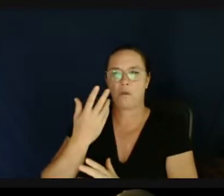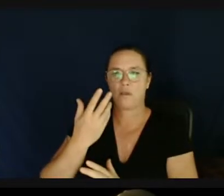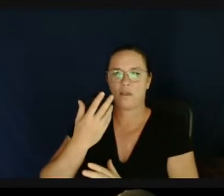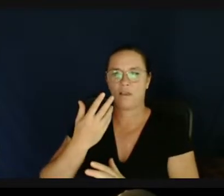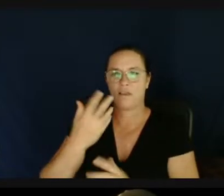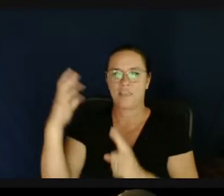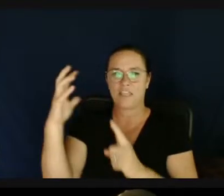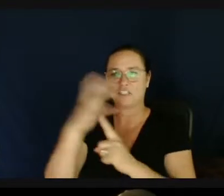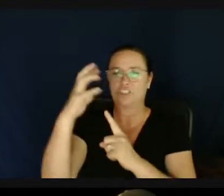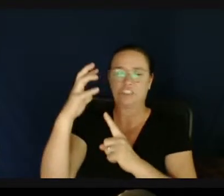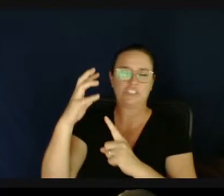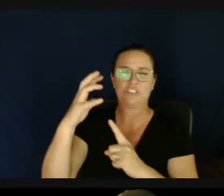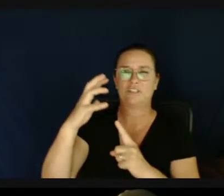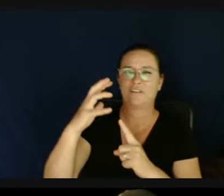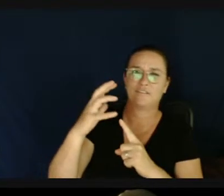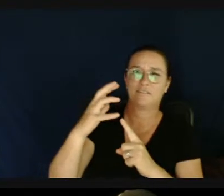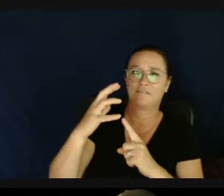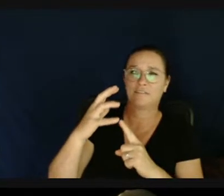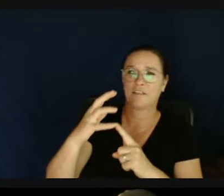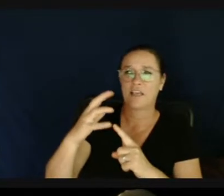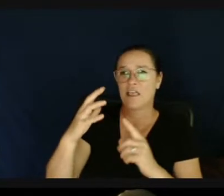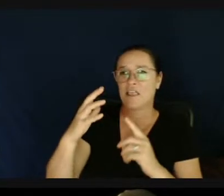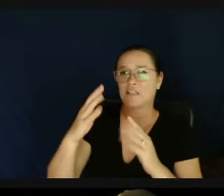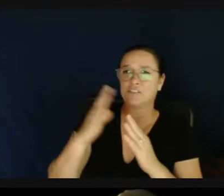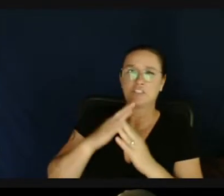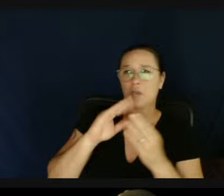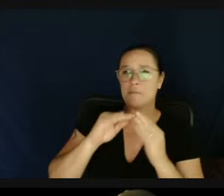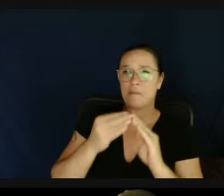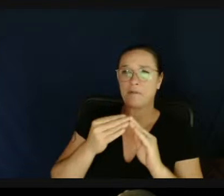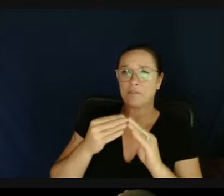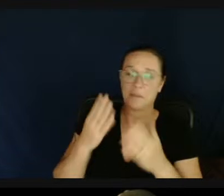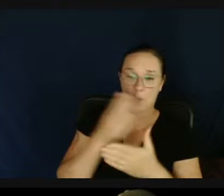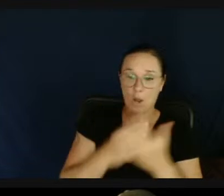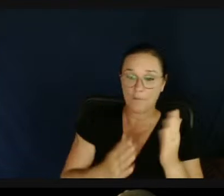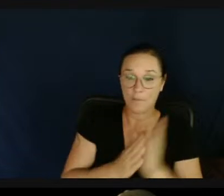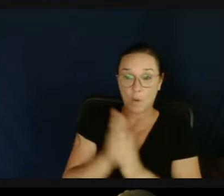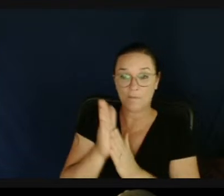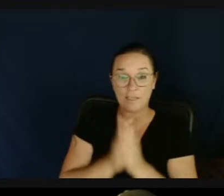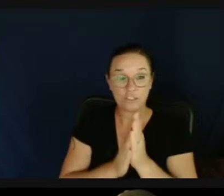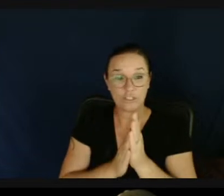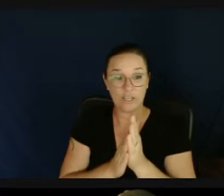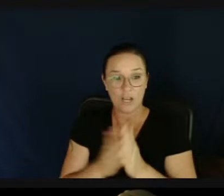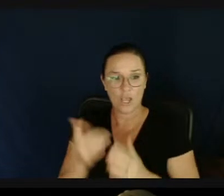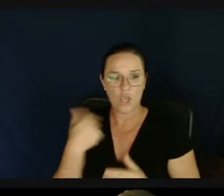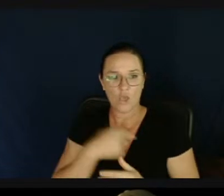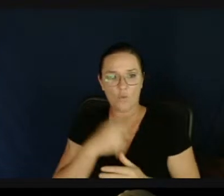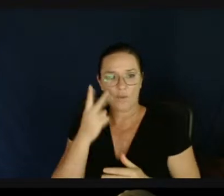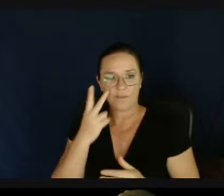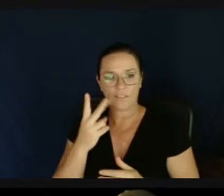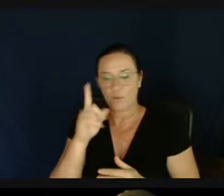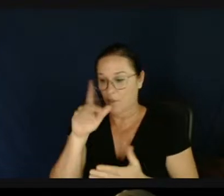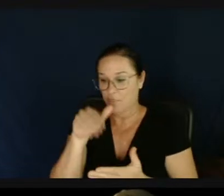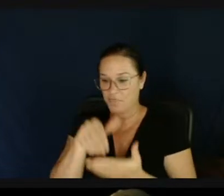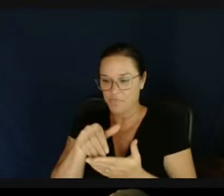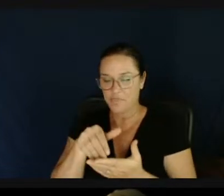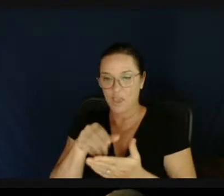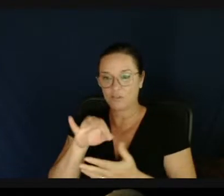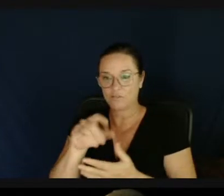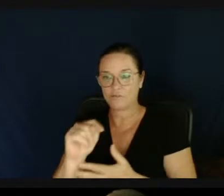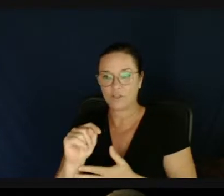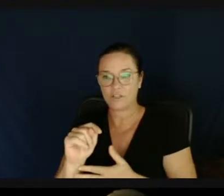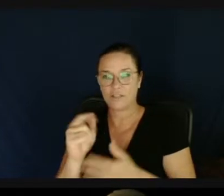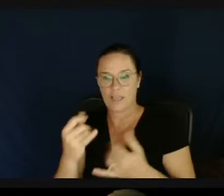fountain of Kilauea Iki, and part of the motivation to talk about this is, well, we've seen 1,000-foot fountains in 2025 now